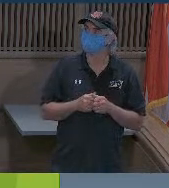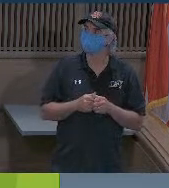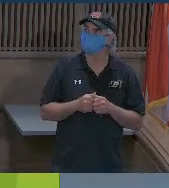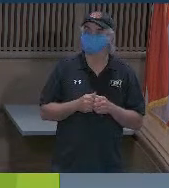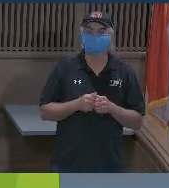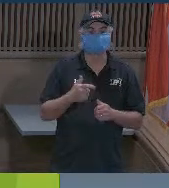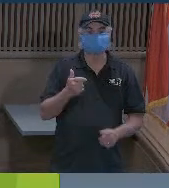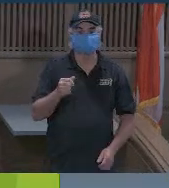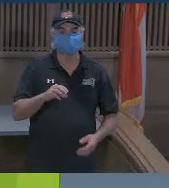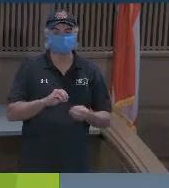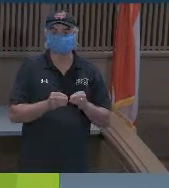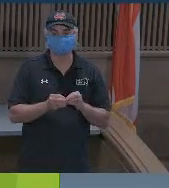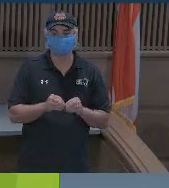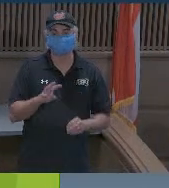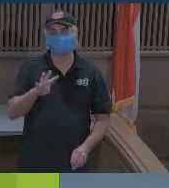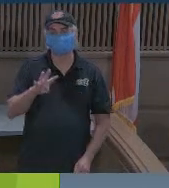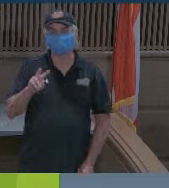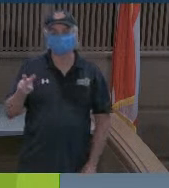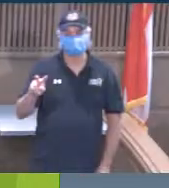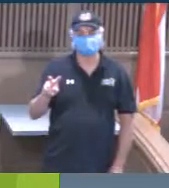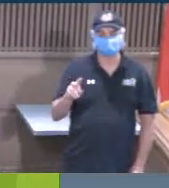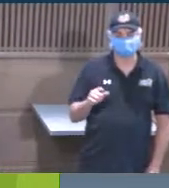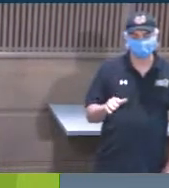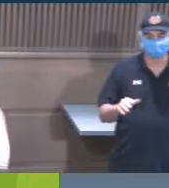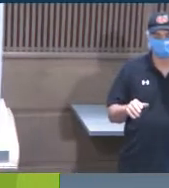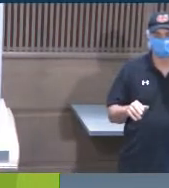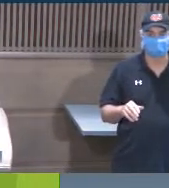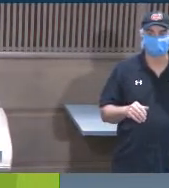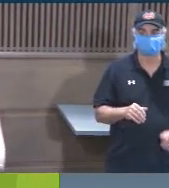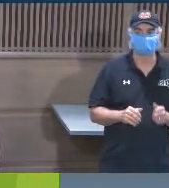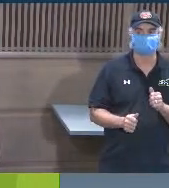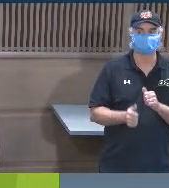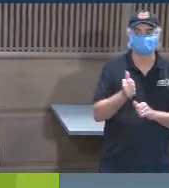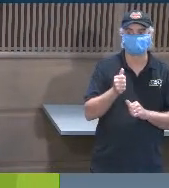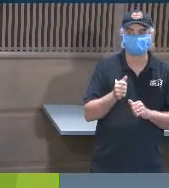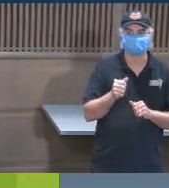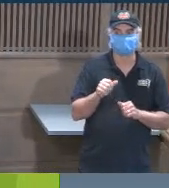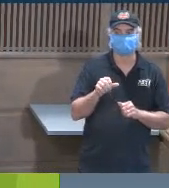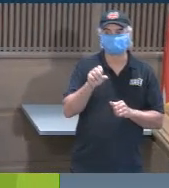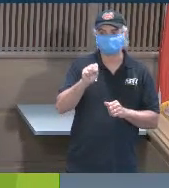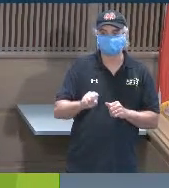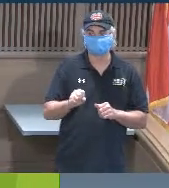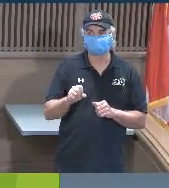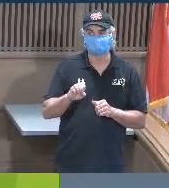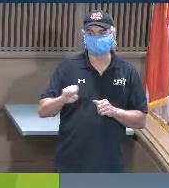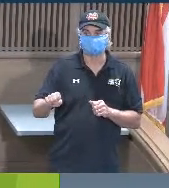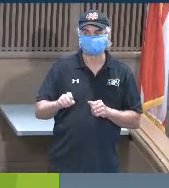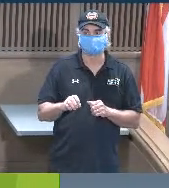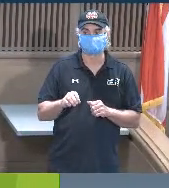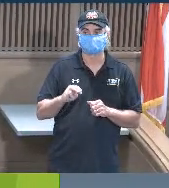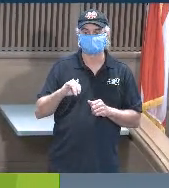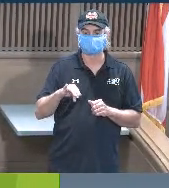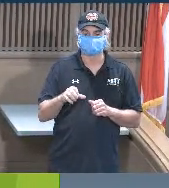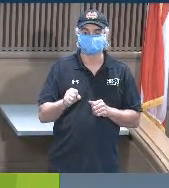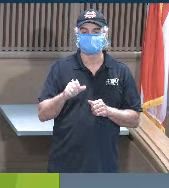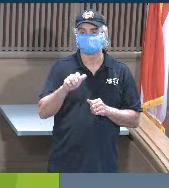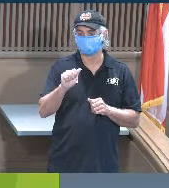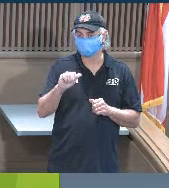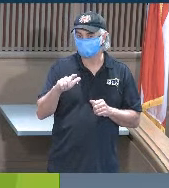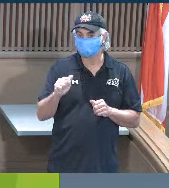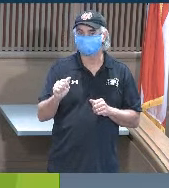42. Of those states, most of them are in the southeast: Georgia, Mississippi, Alabama,